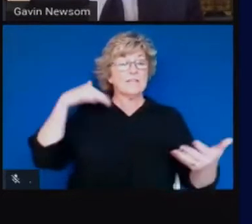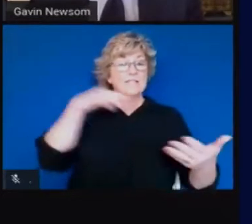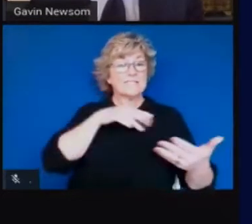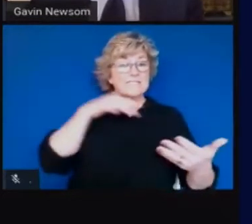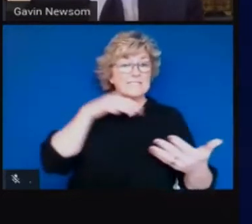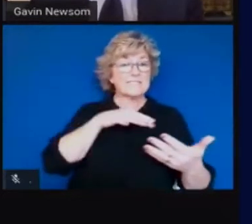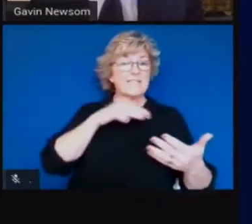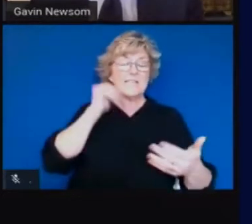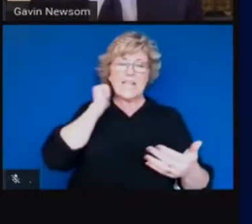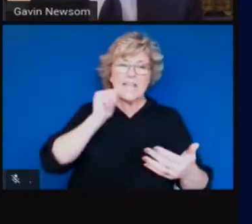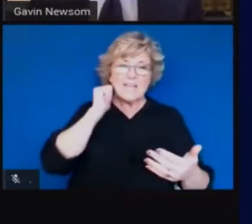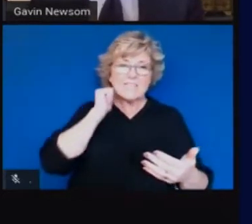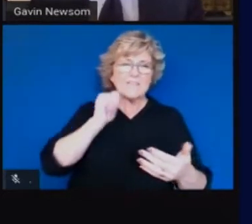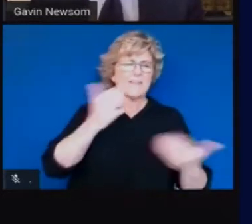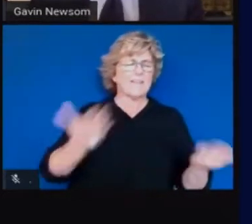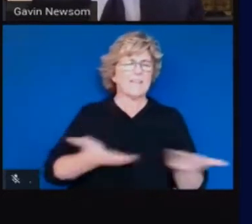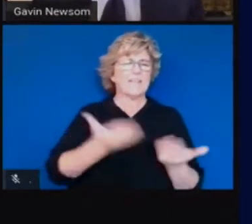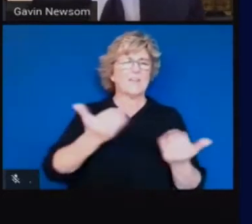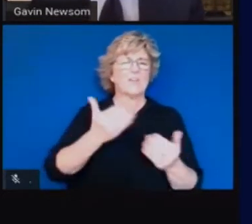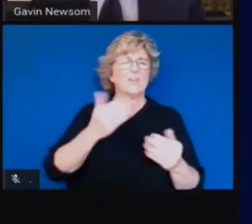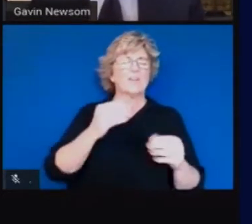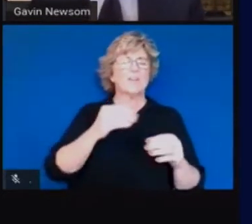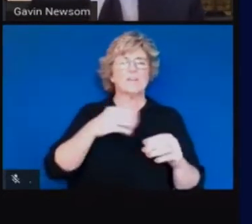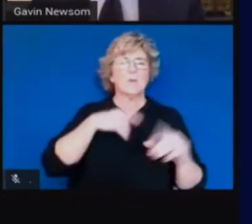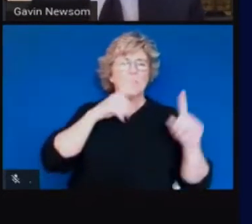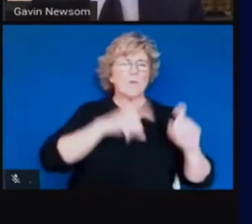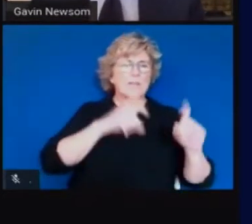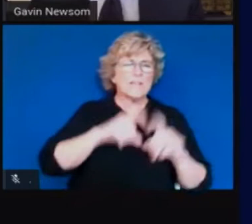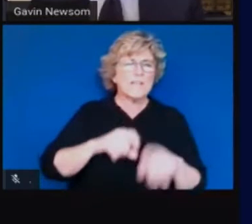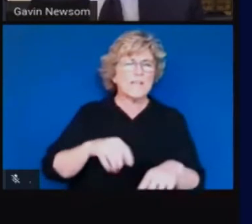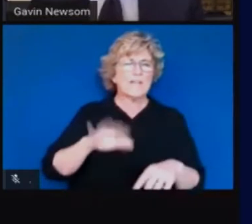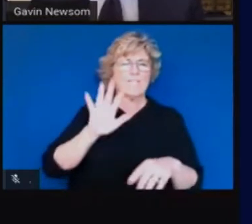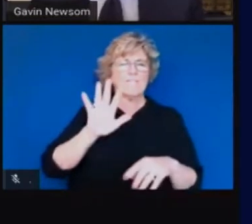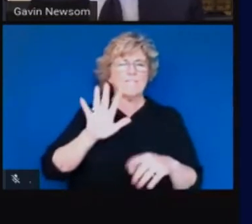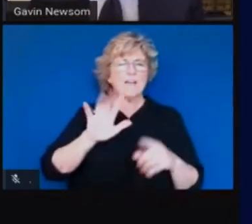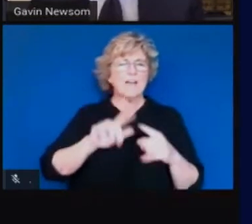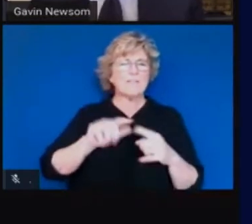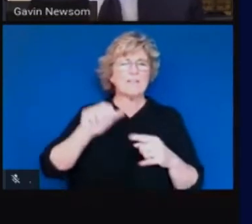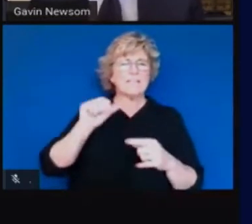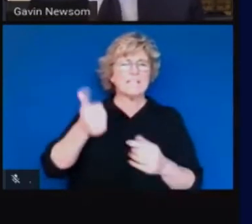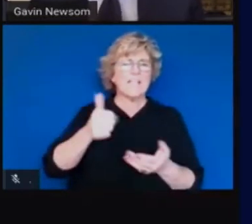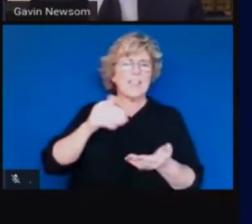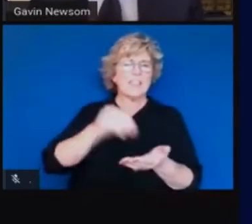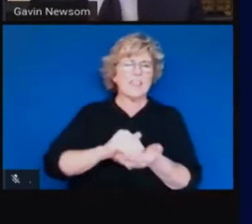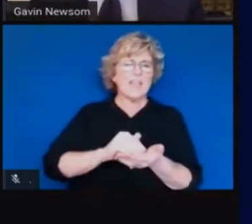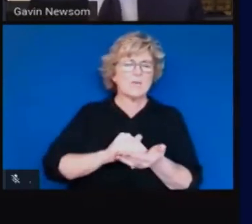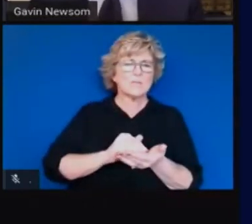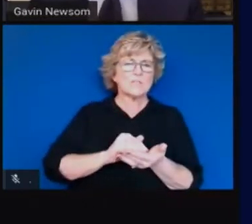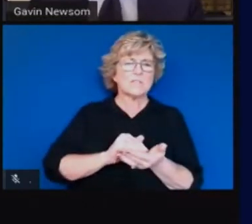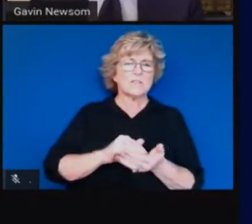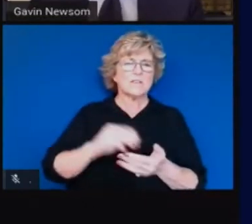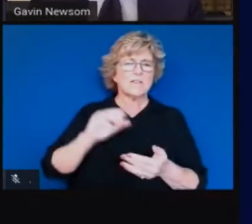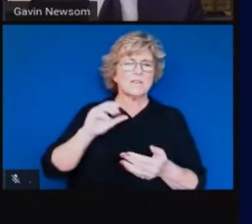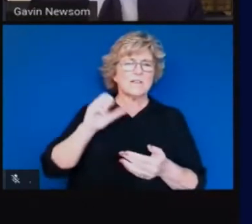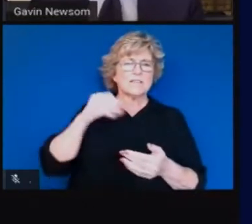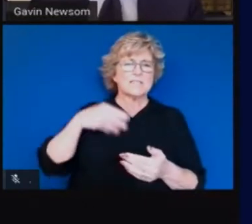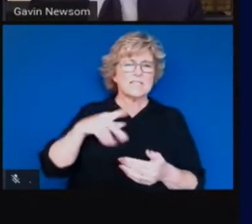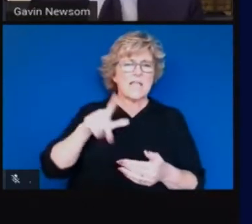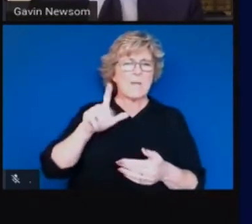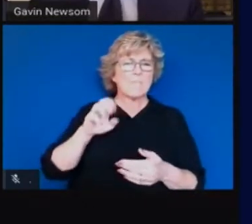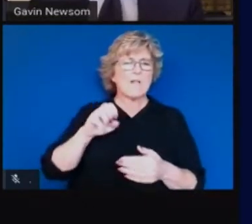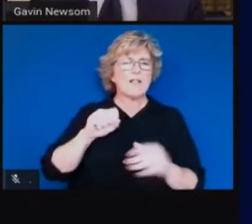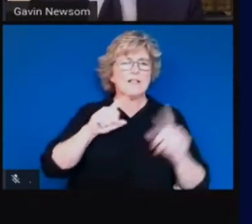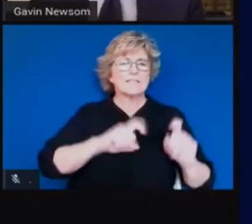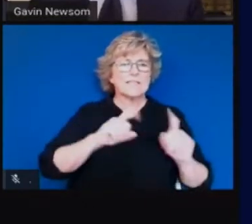persists on a daily basis in the state. We test anywhere from 5 to 10,000 samples every single day